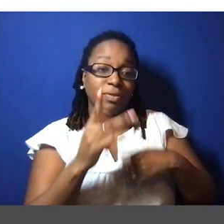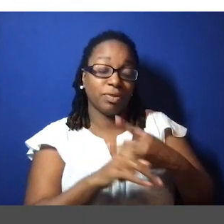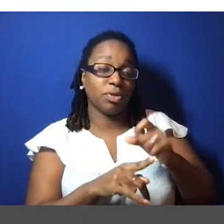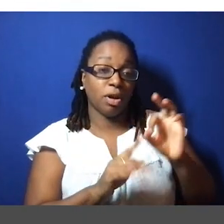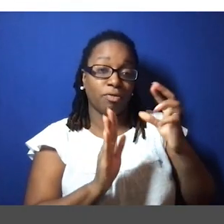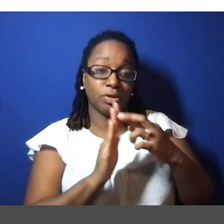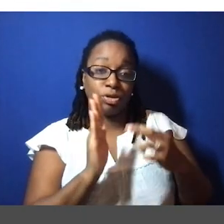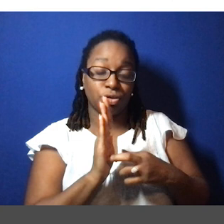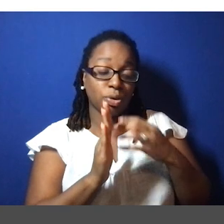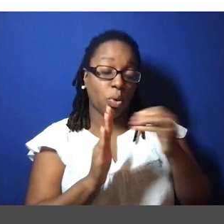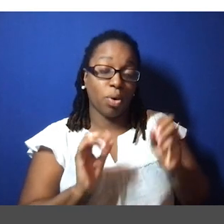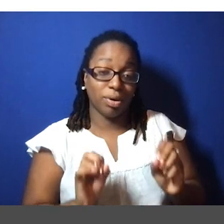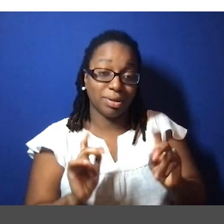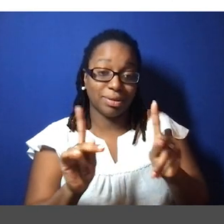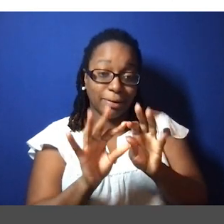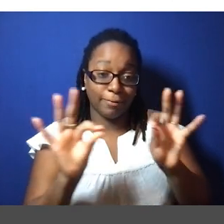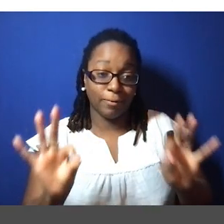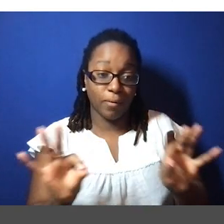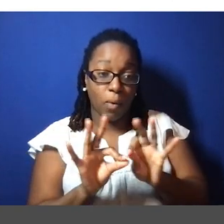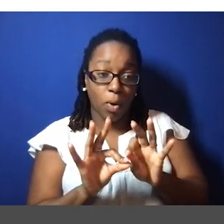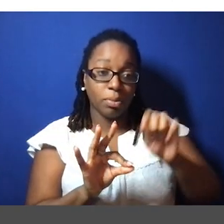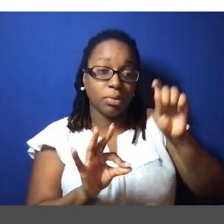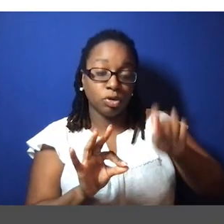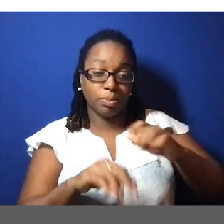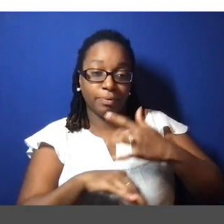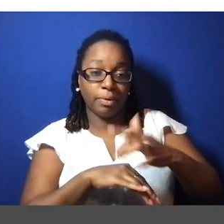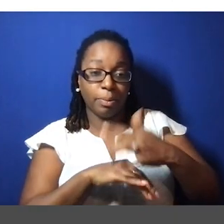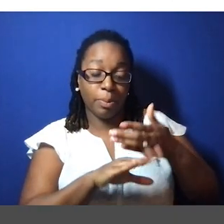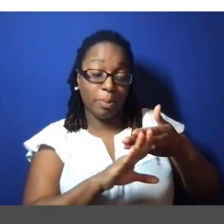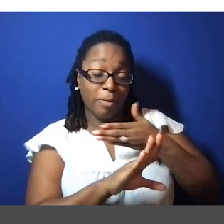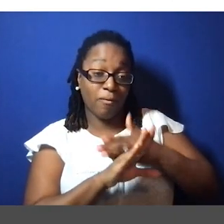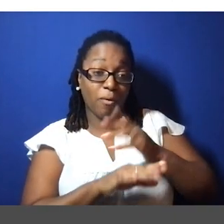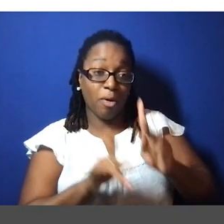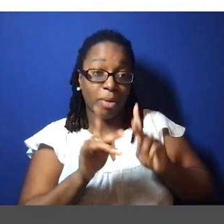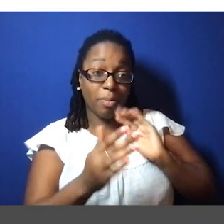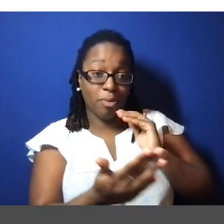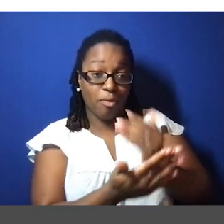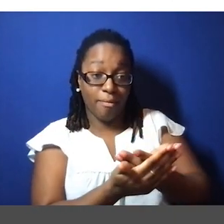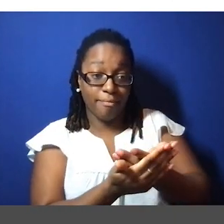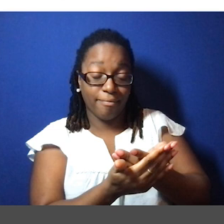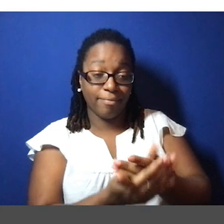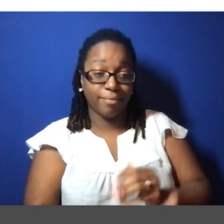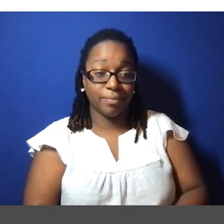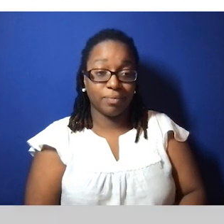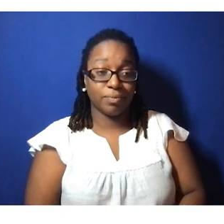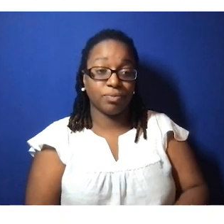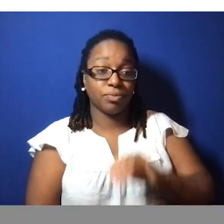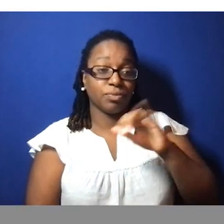Electronic versions of registration or consent forms should be available before people